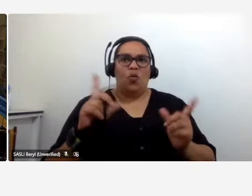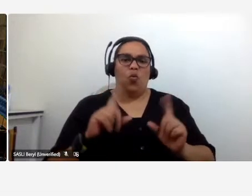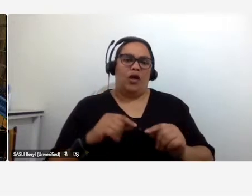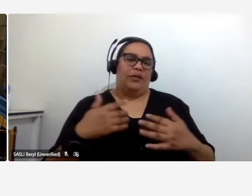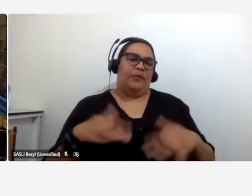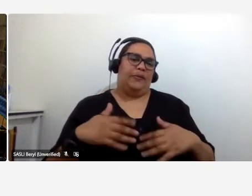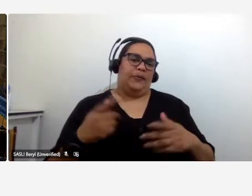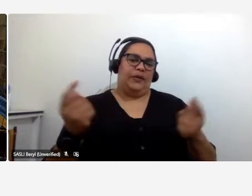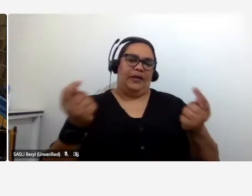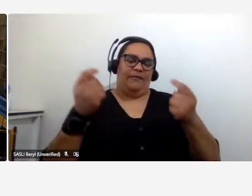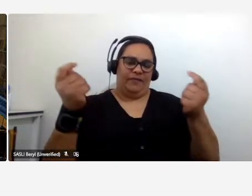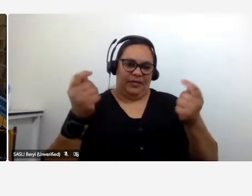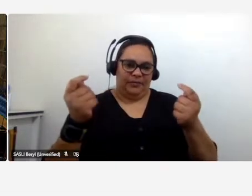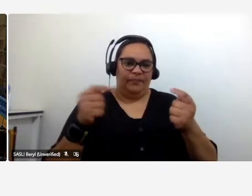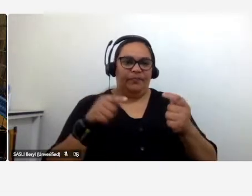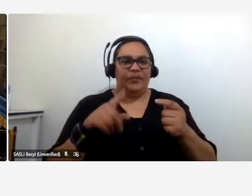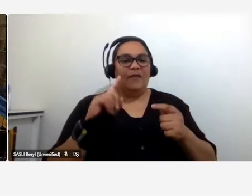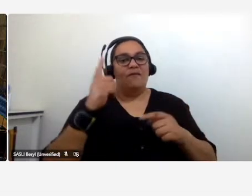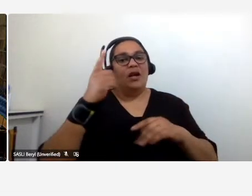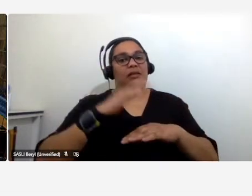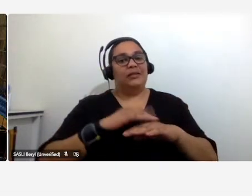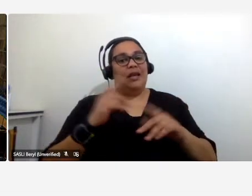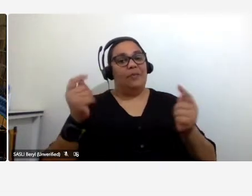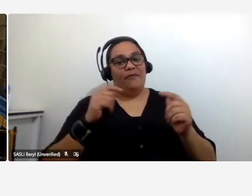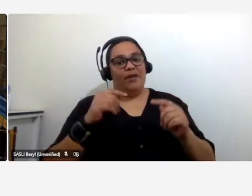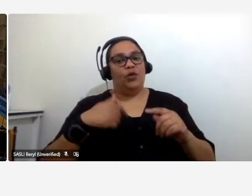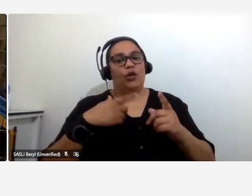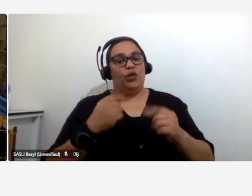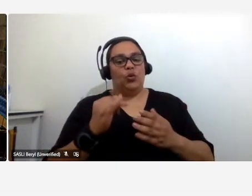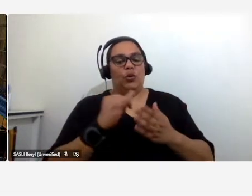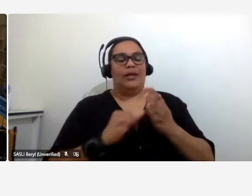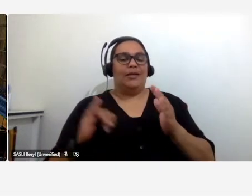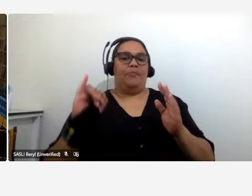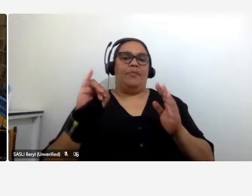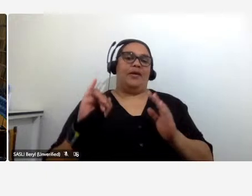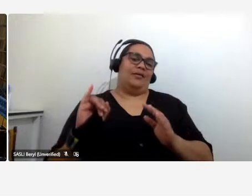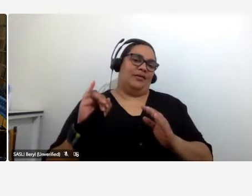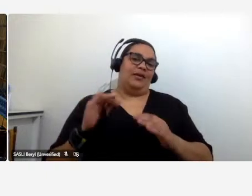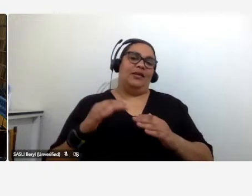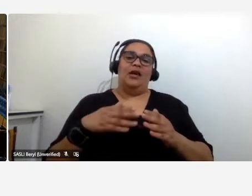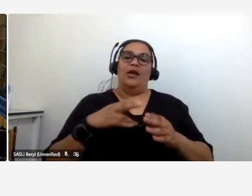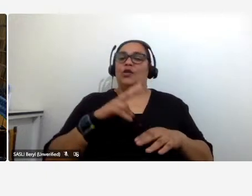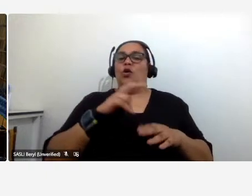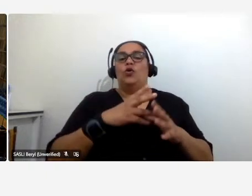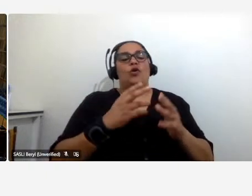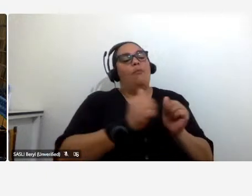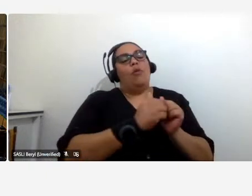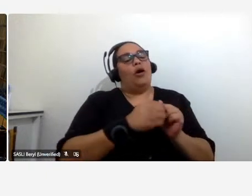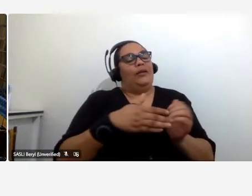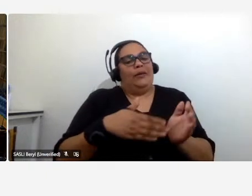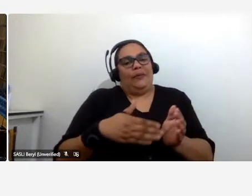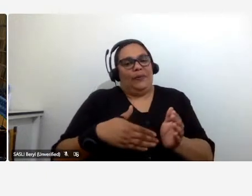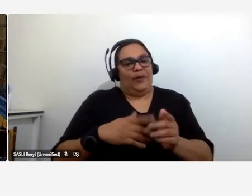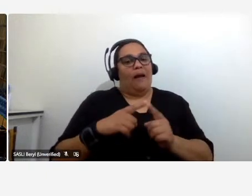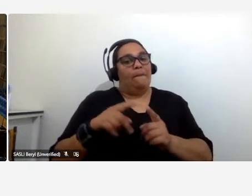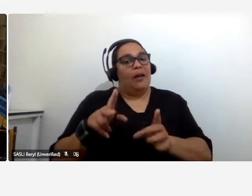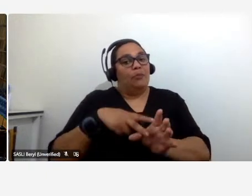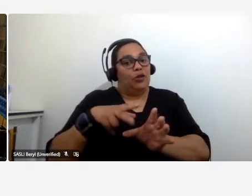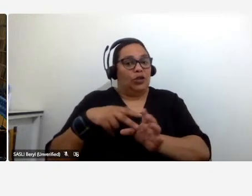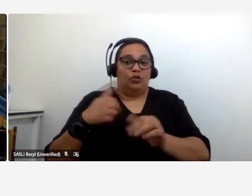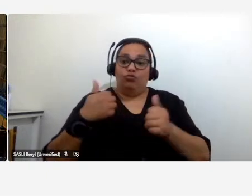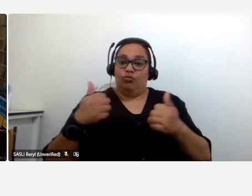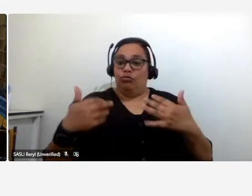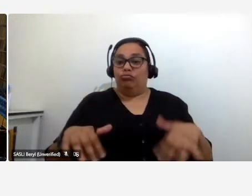event. It was the first event we did independently without a partner. And participation was